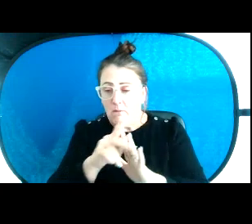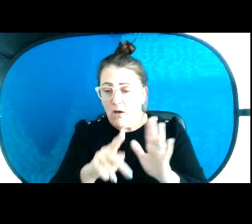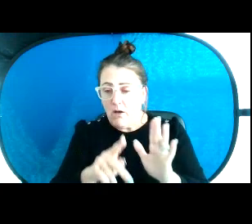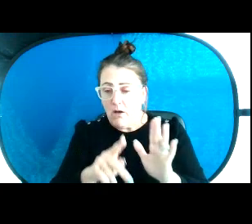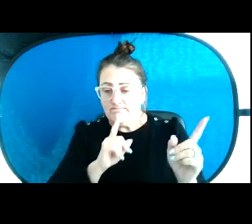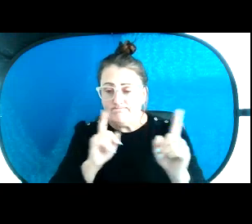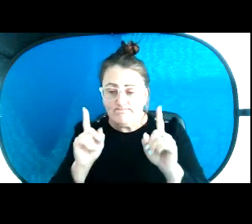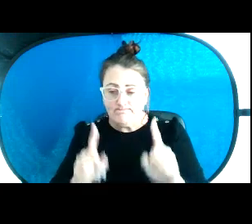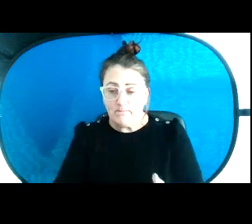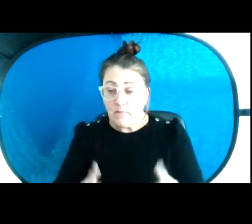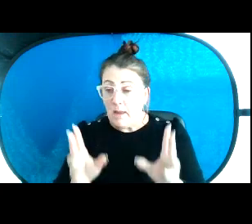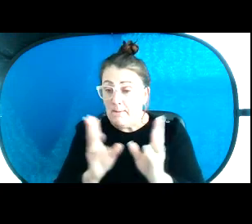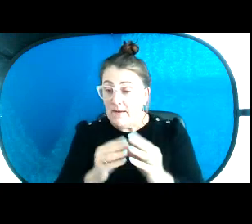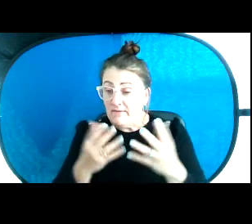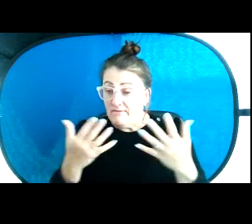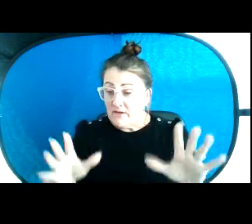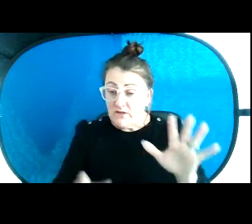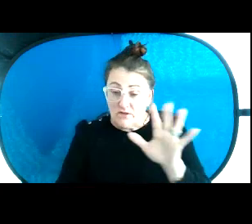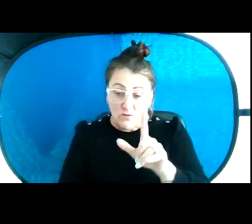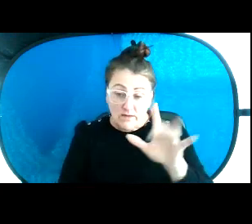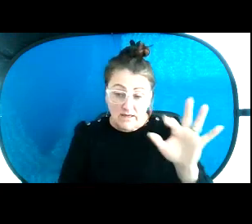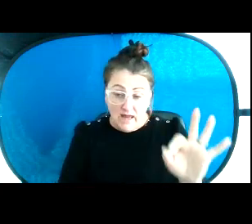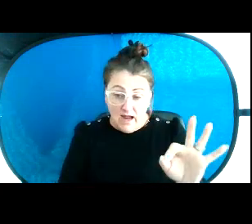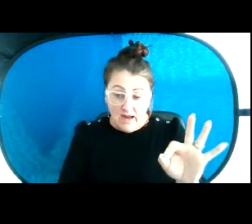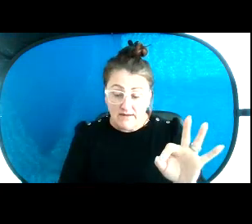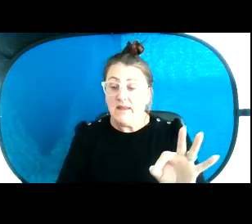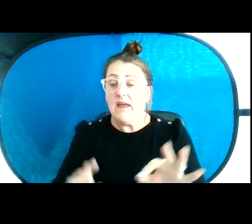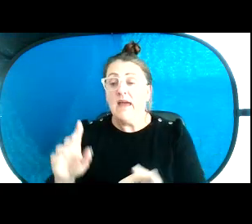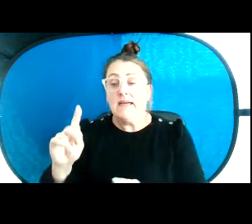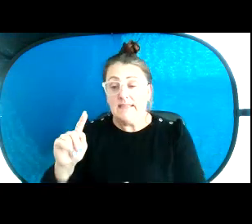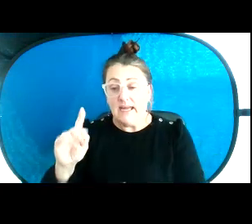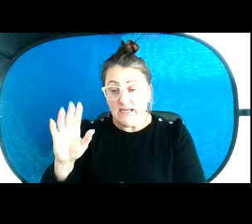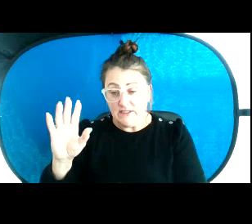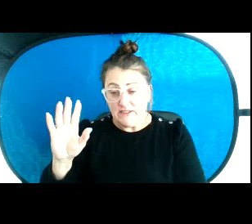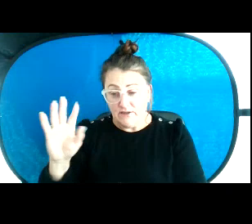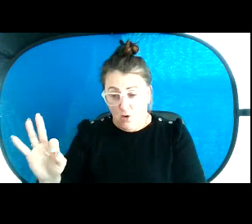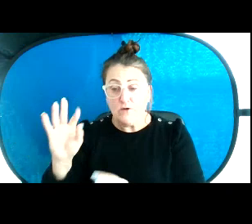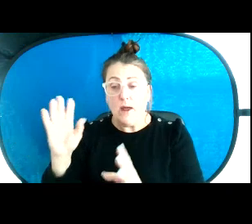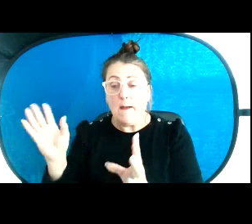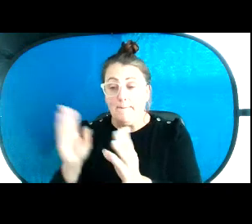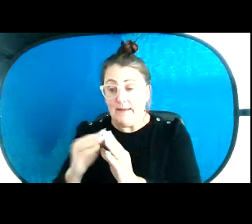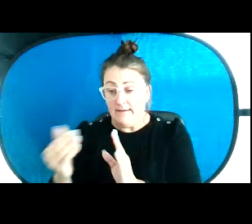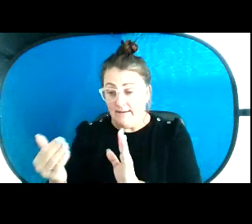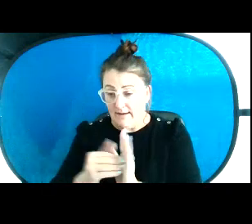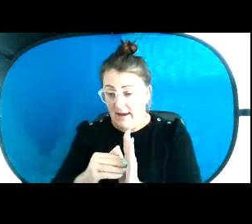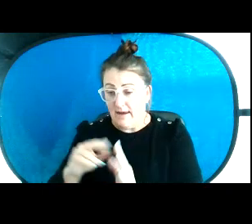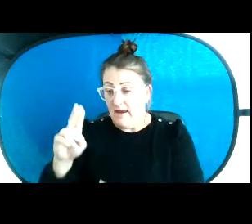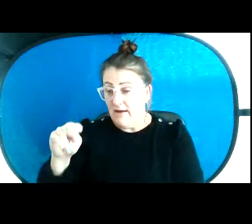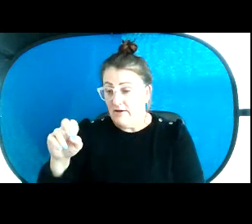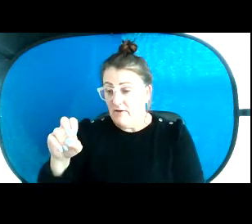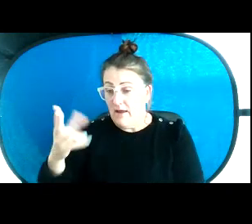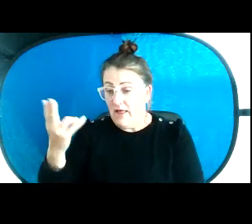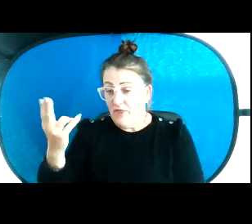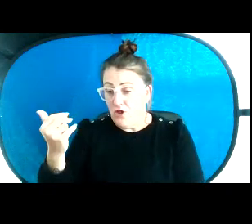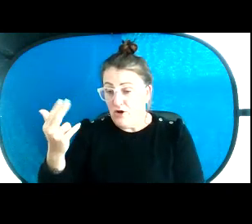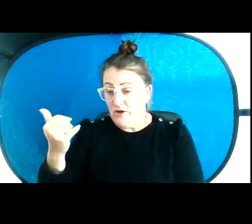After the meeting on the 29th, the task force is expected to meet one additional time on November 13th to finalize its findings.